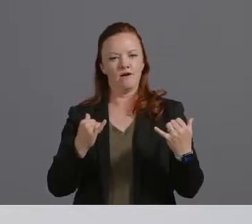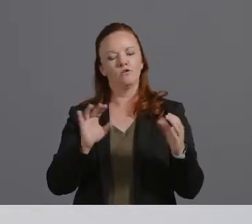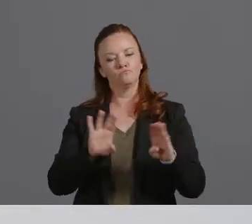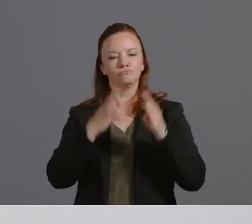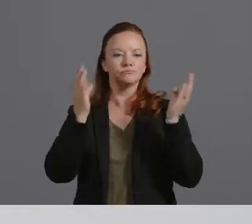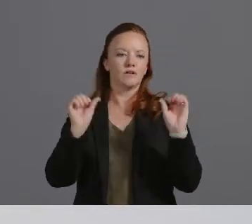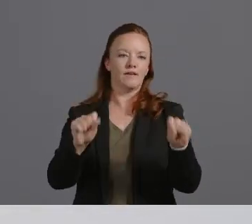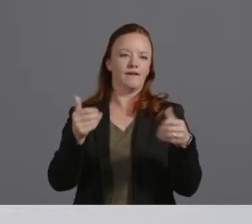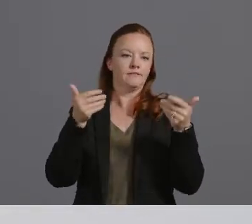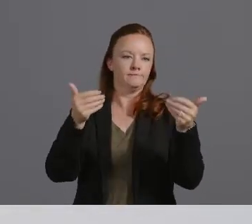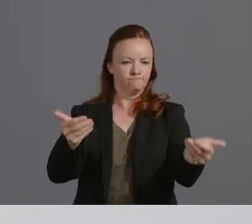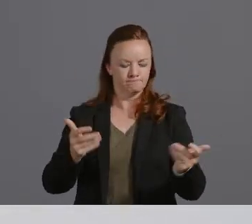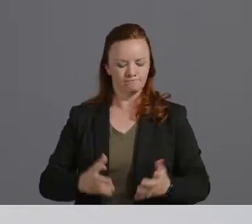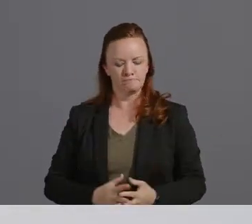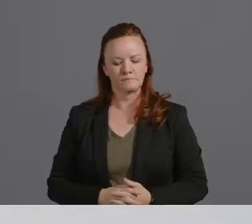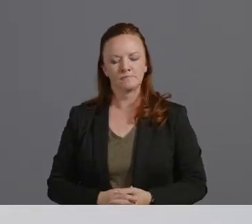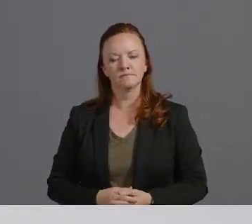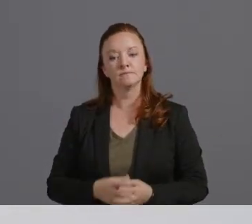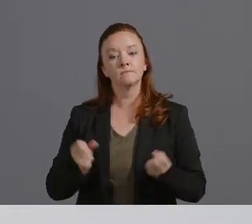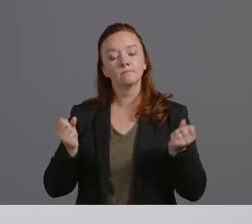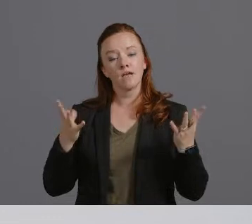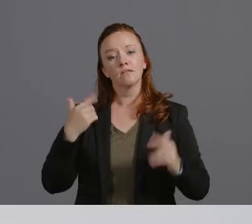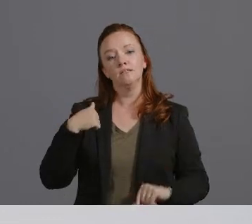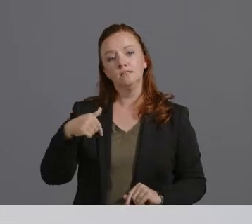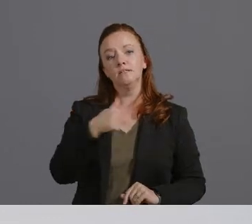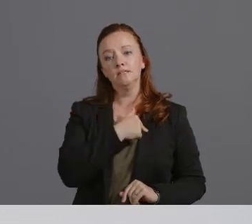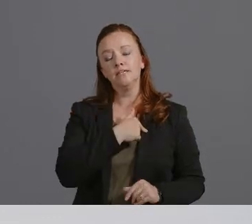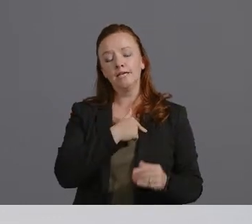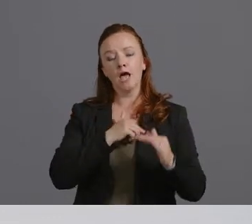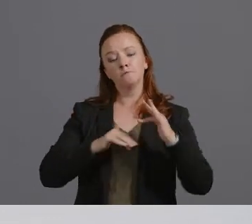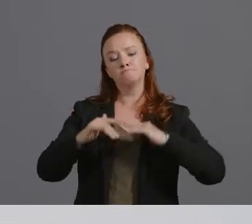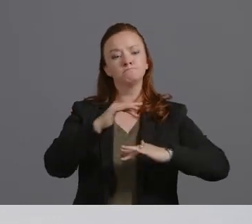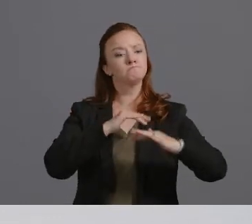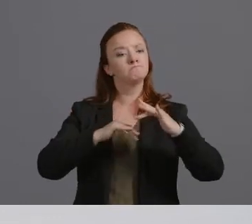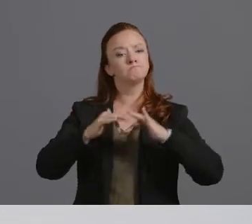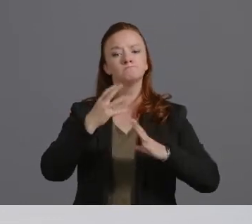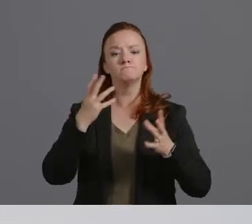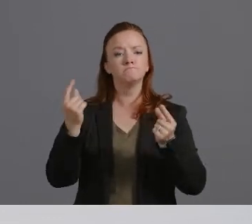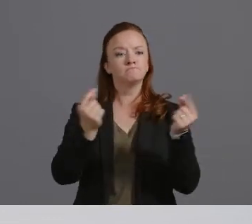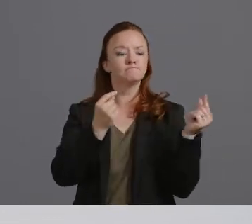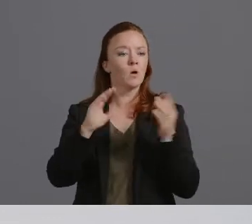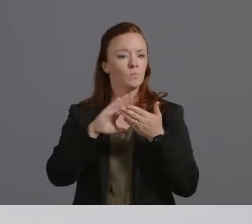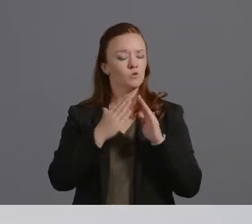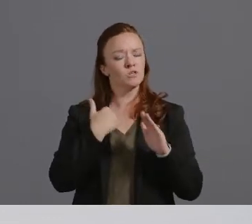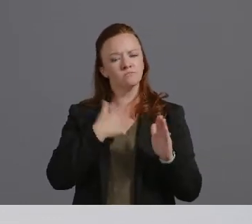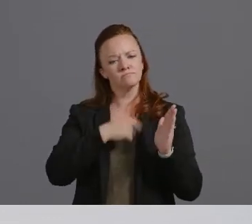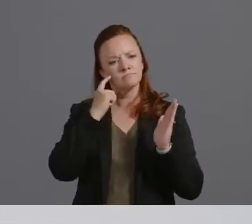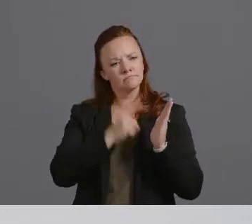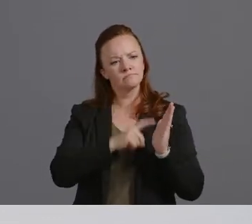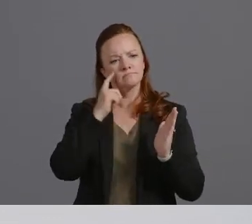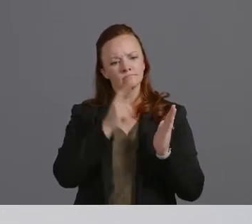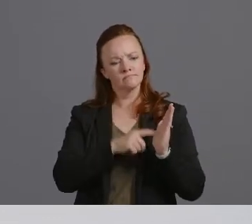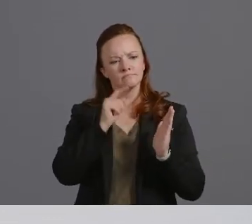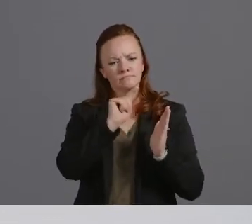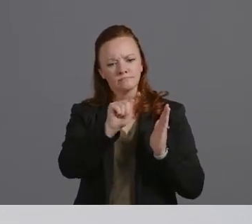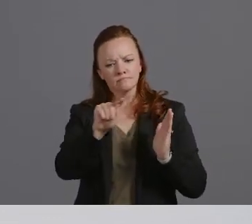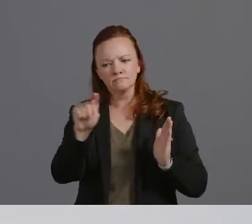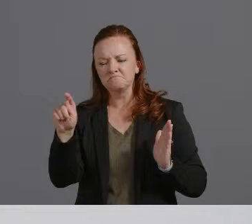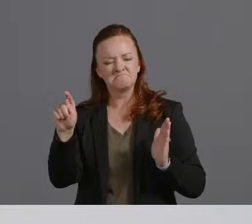I mean, a lot of us, we are in and around the community, so we've seen a lot of businesses that weren't